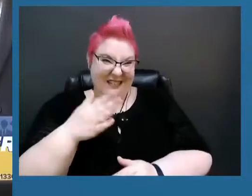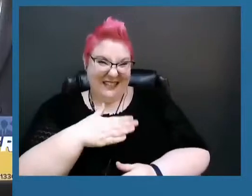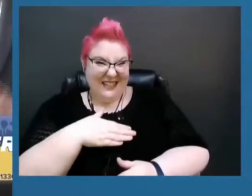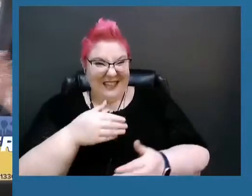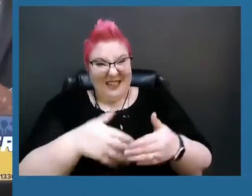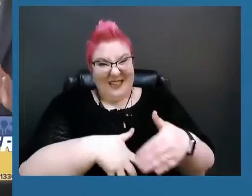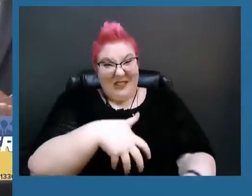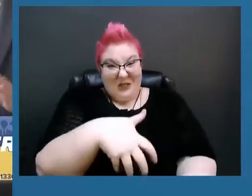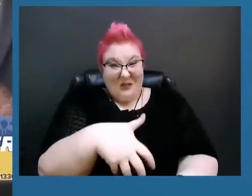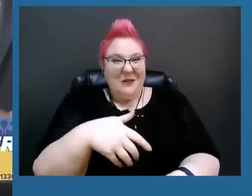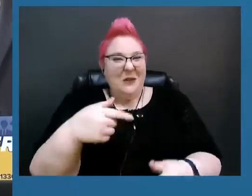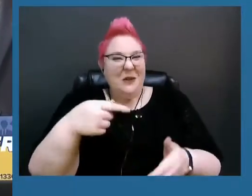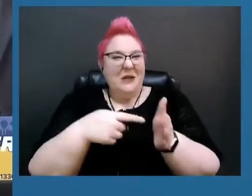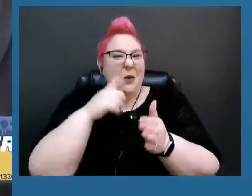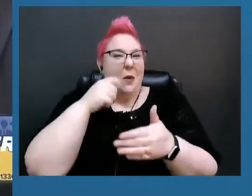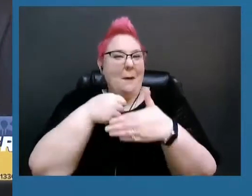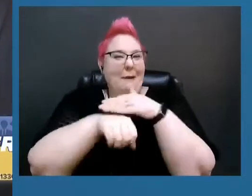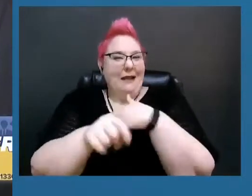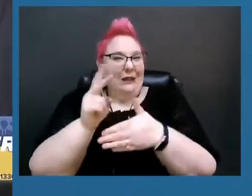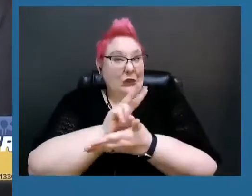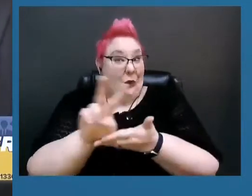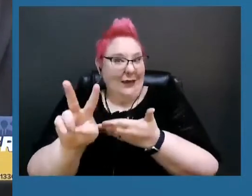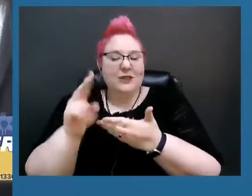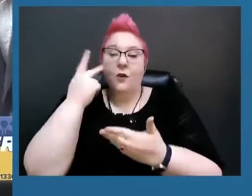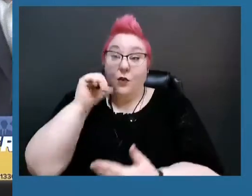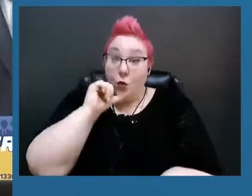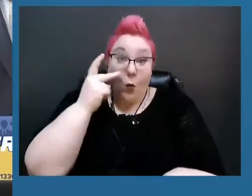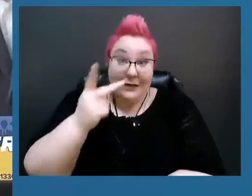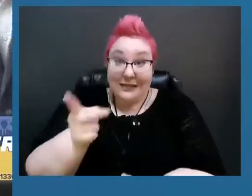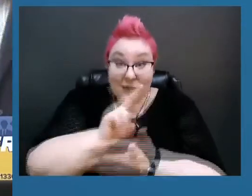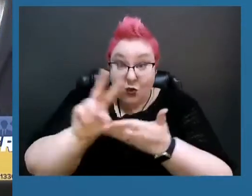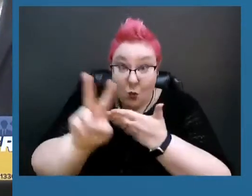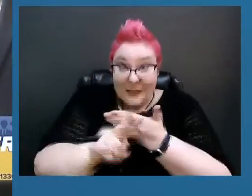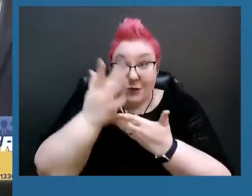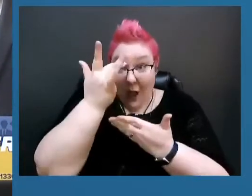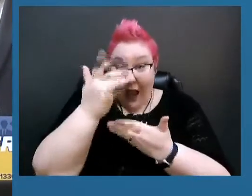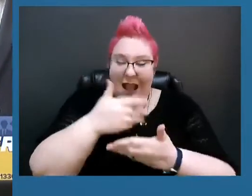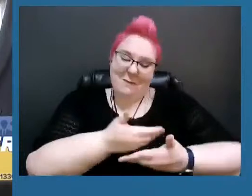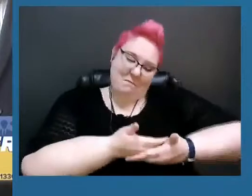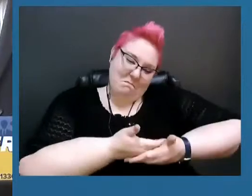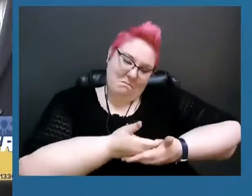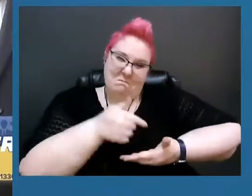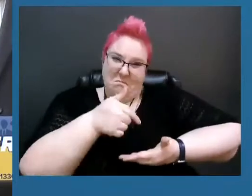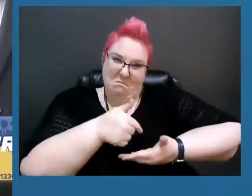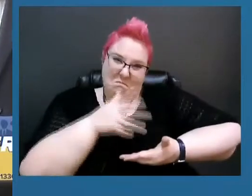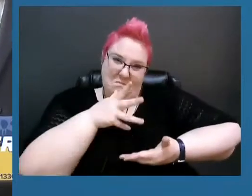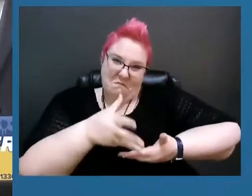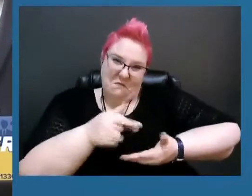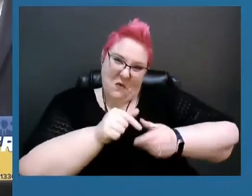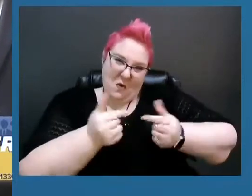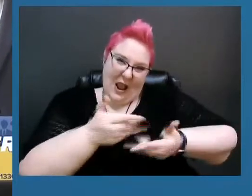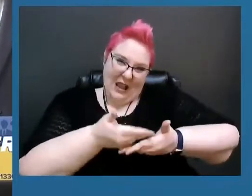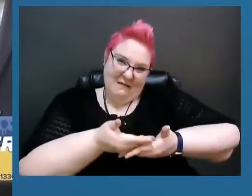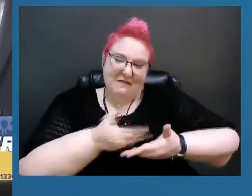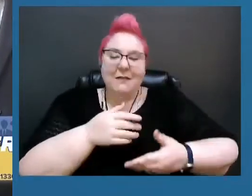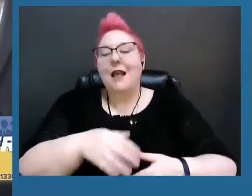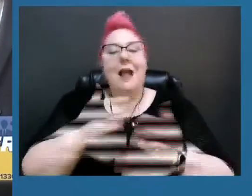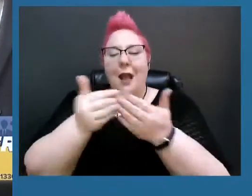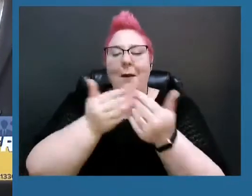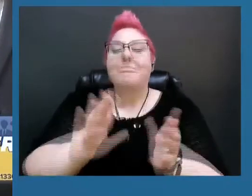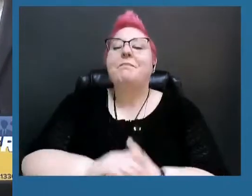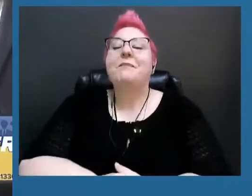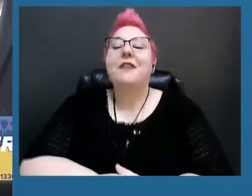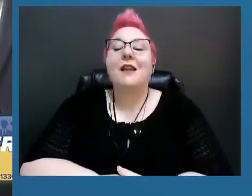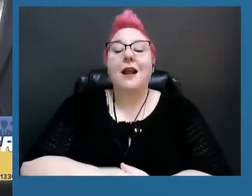due, too. So if you don't see me in 2 weeks, I'm holding a baby. But I also said, my